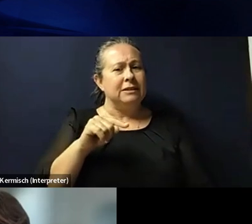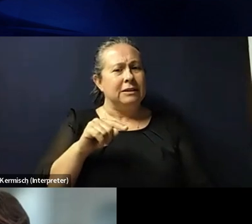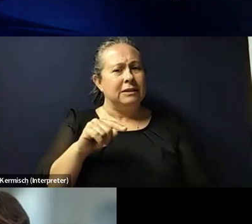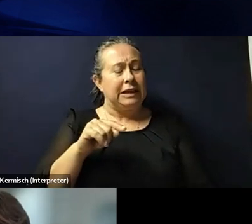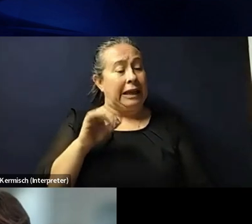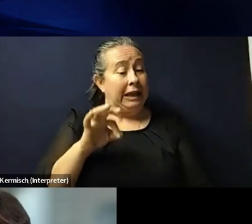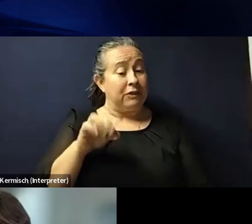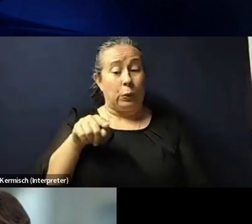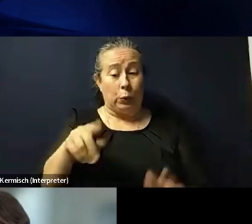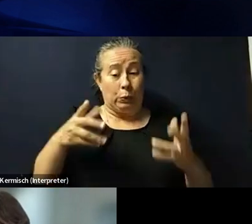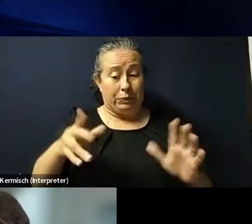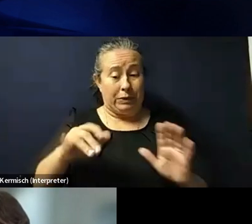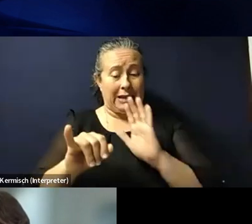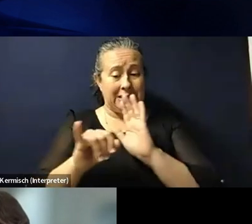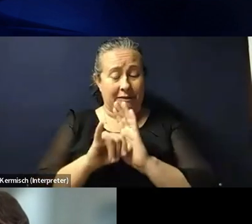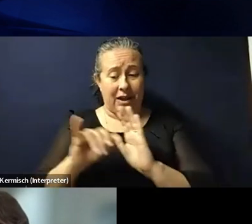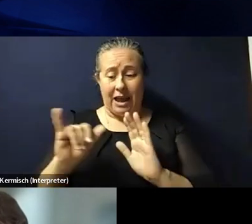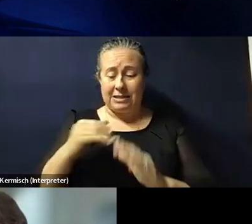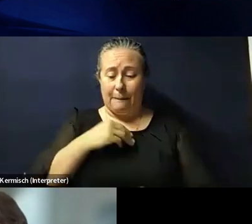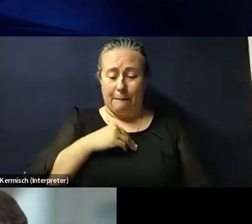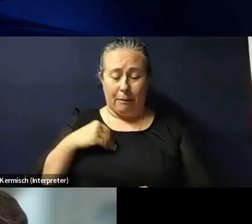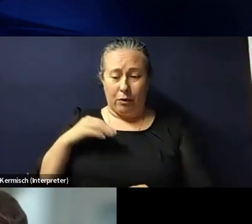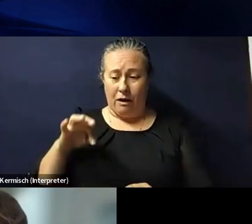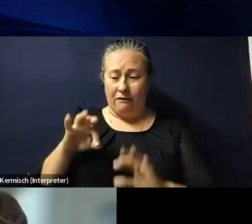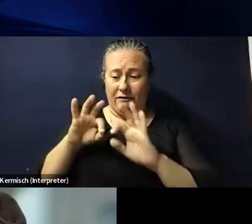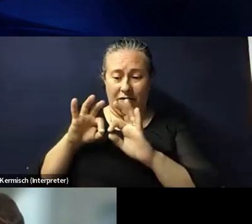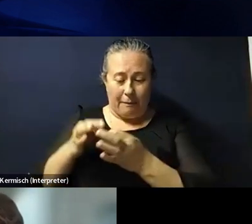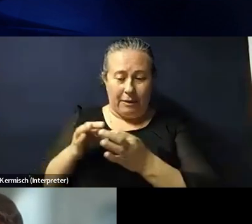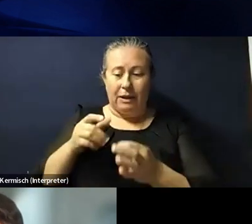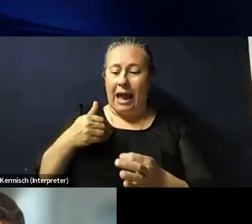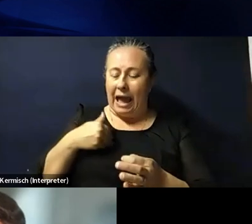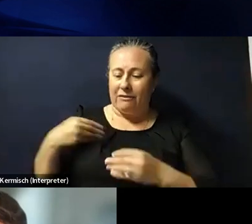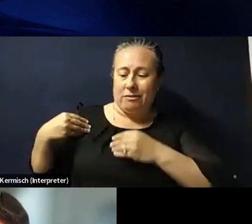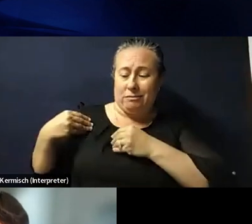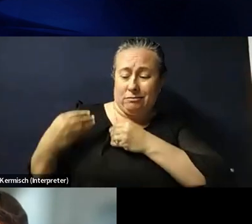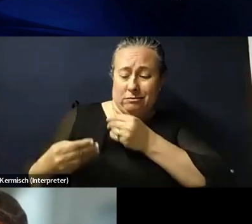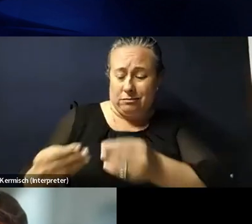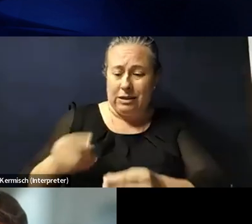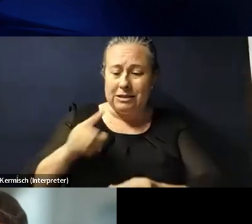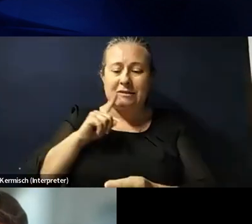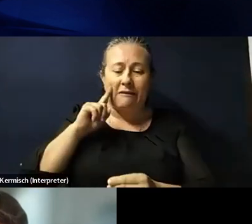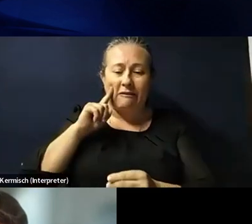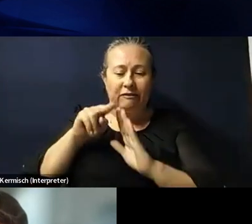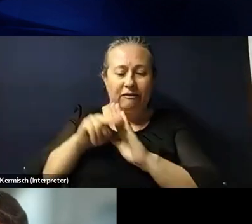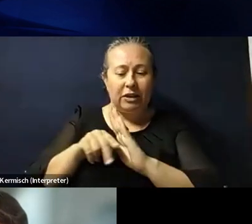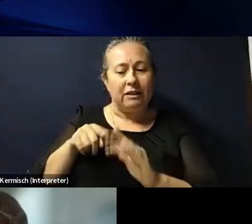you have been identified as a member of a family that has generational deafness, then you should